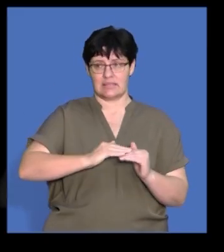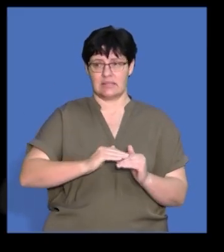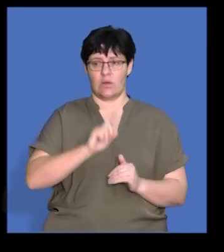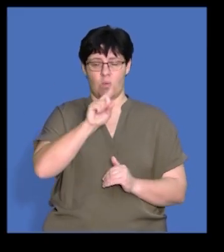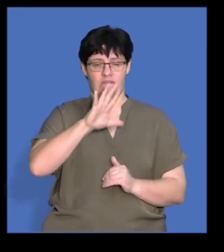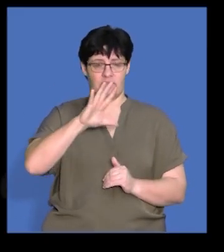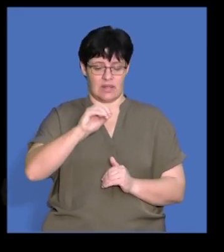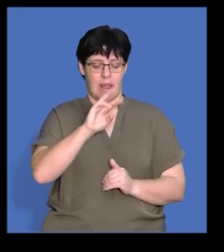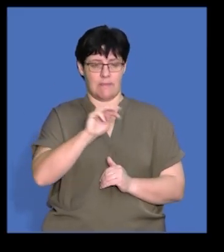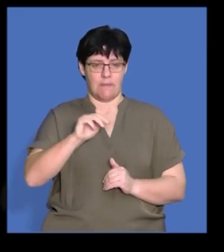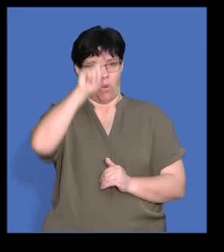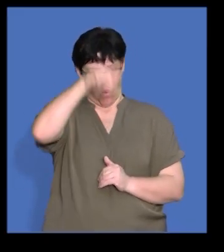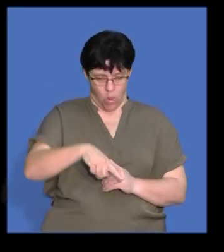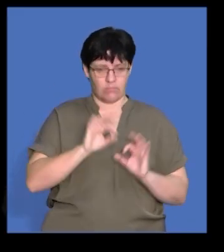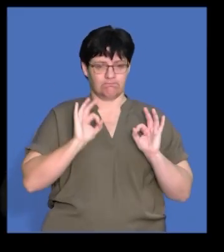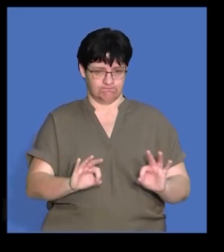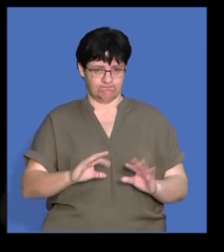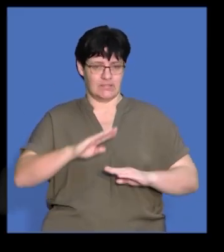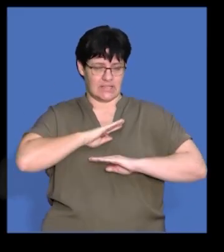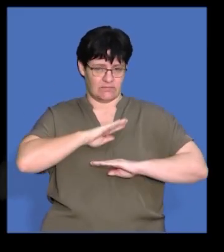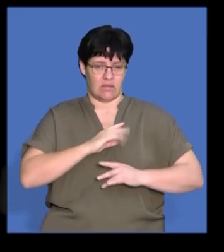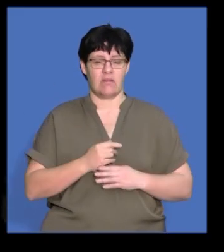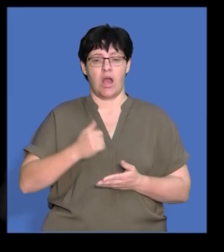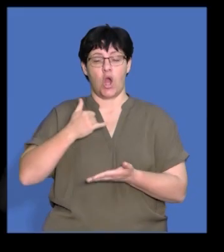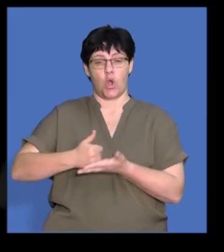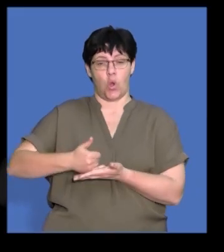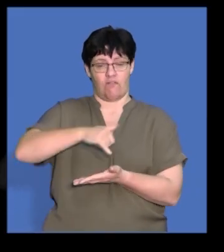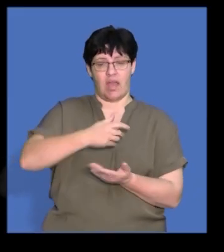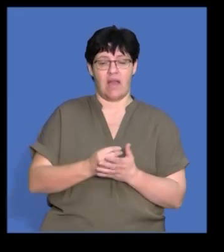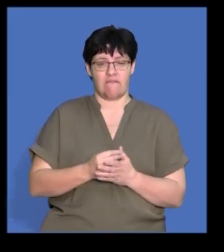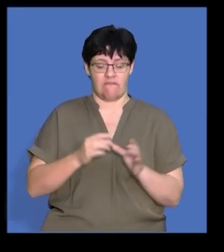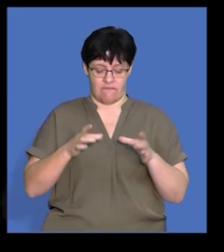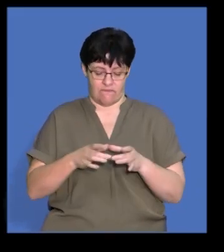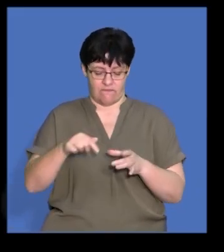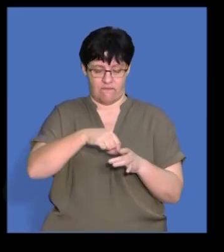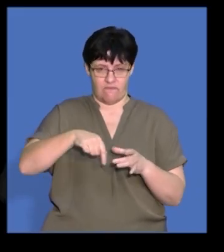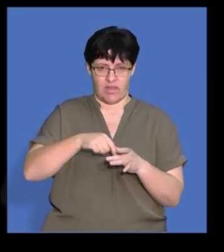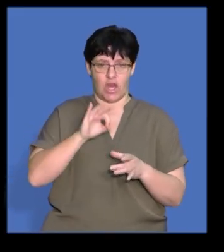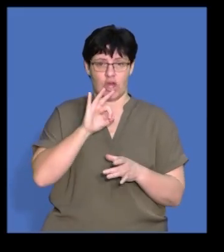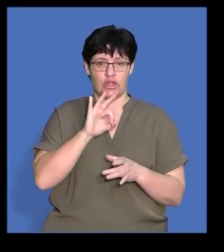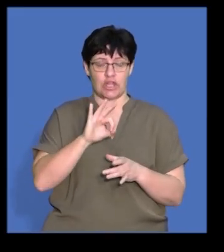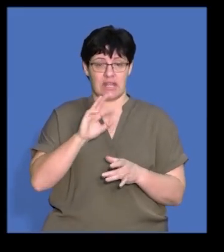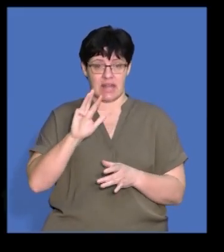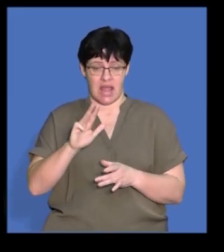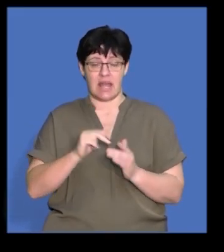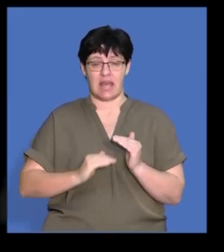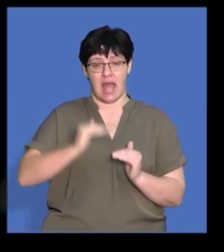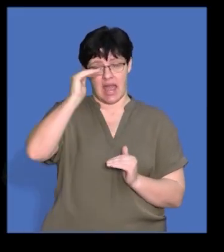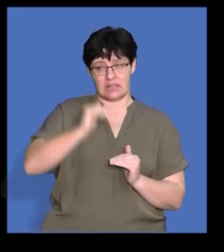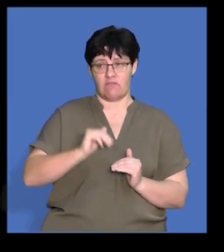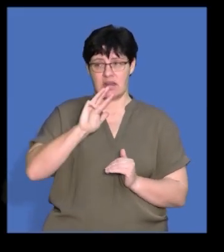I'm happy they're all the same unit. The coffee mug, we've got a radius of 39 and a height of